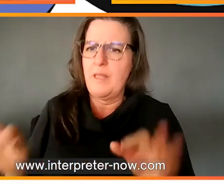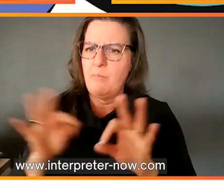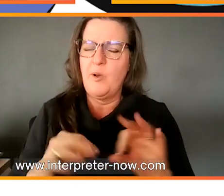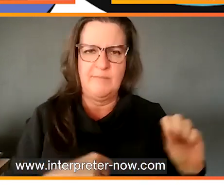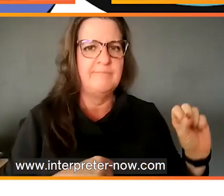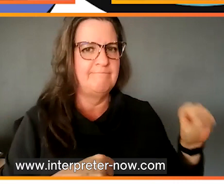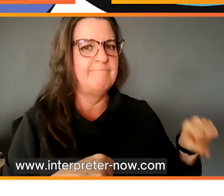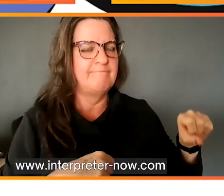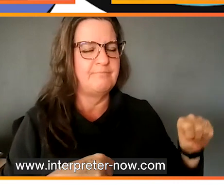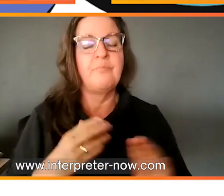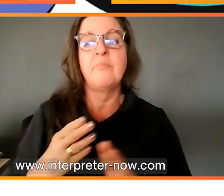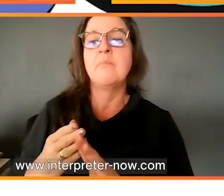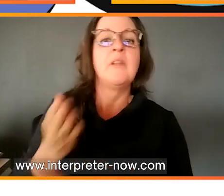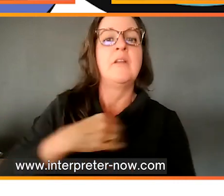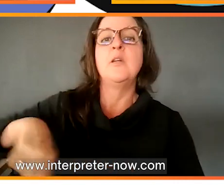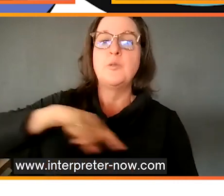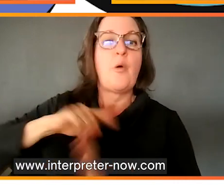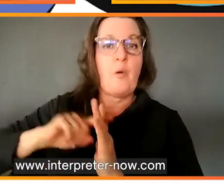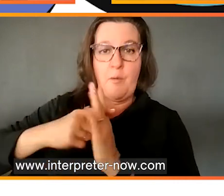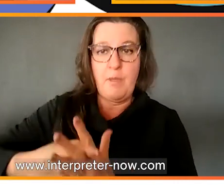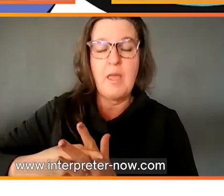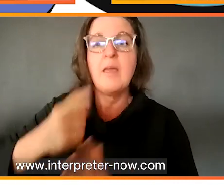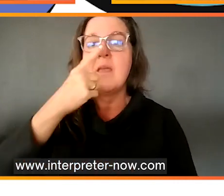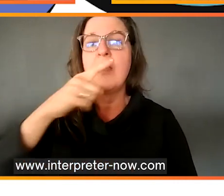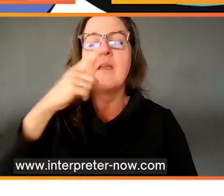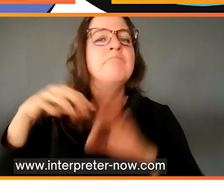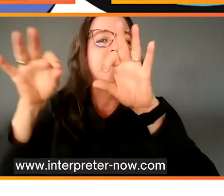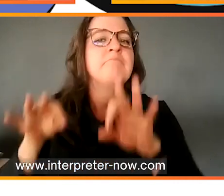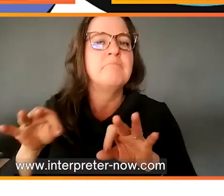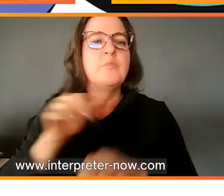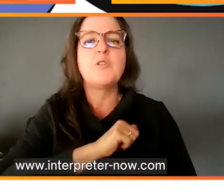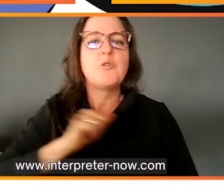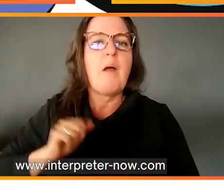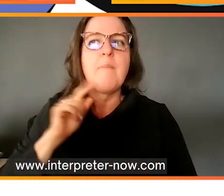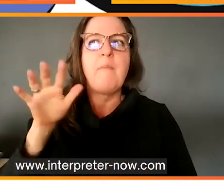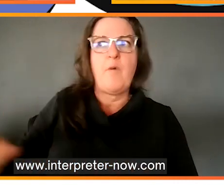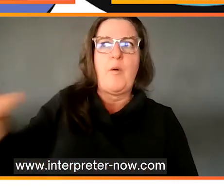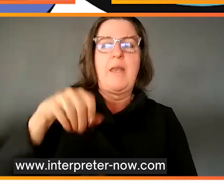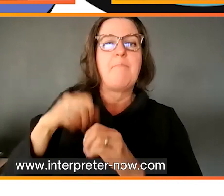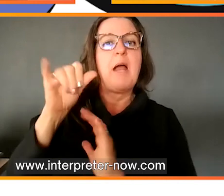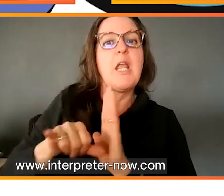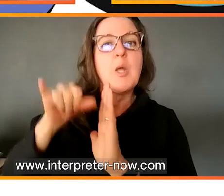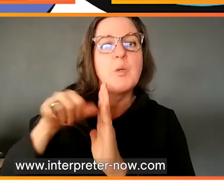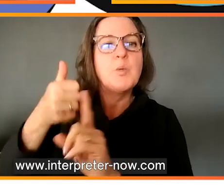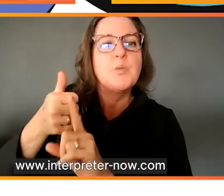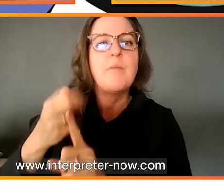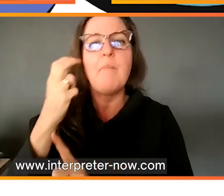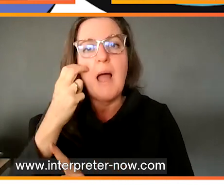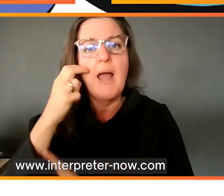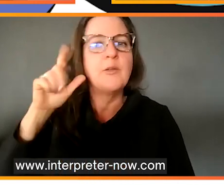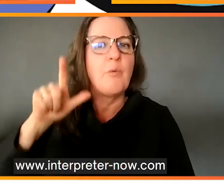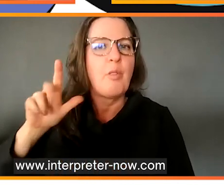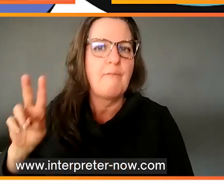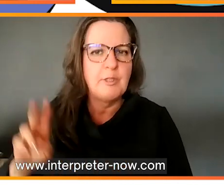So before we get started, if you'll just join me in describing ourselves for anybody on YouTube who is blind or low vision.